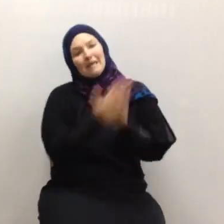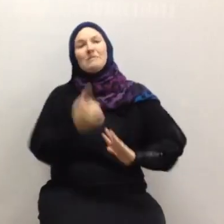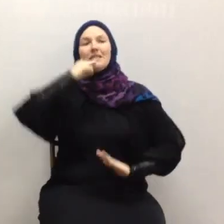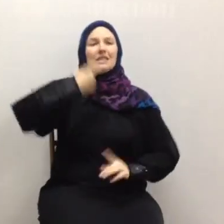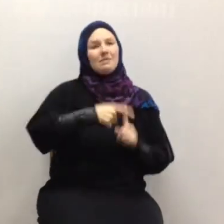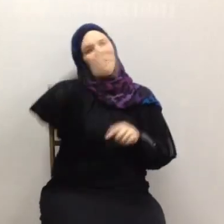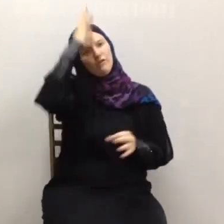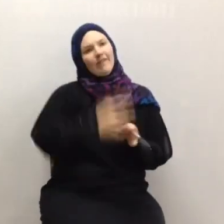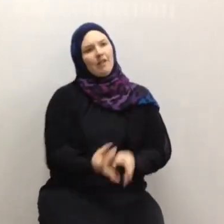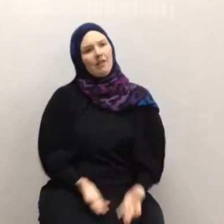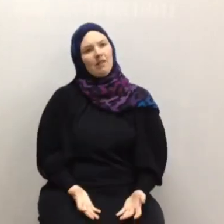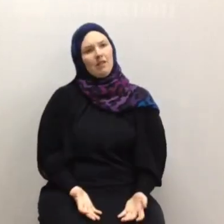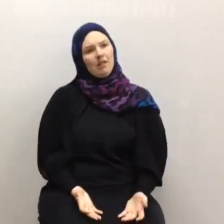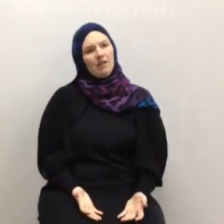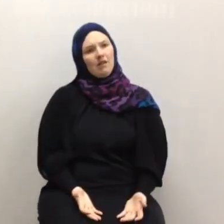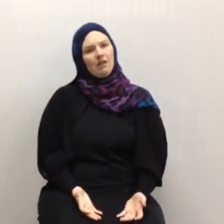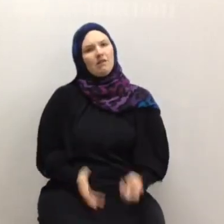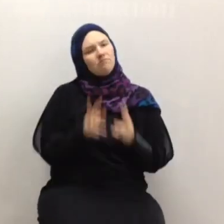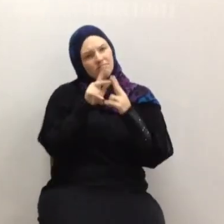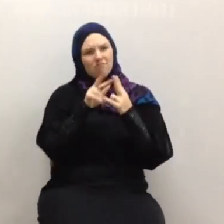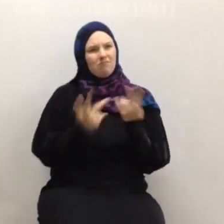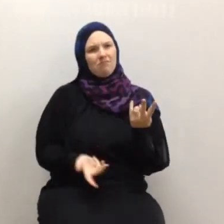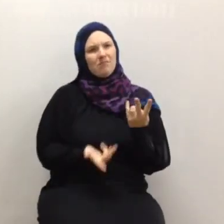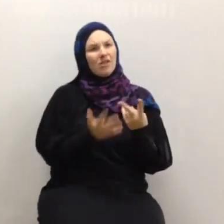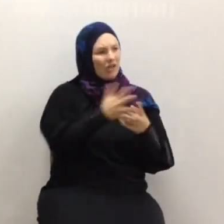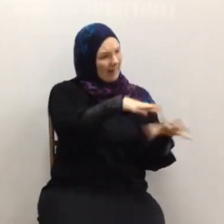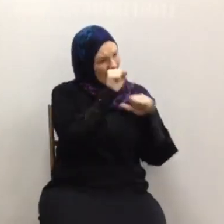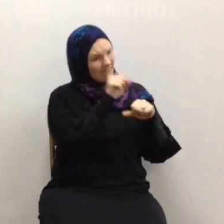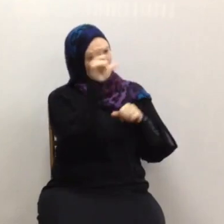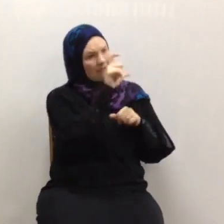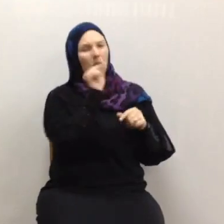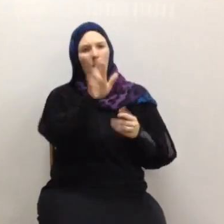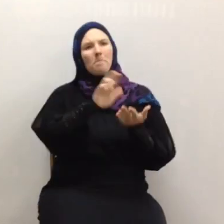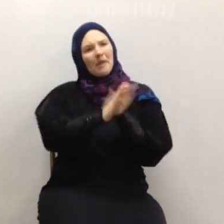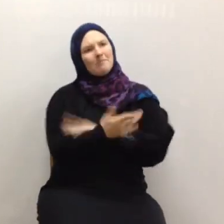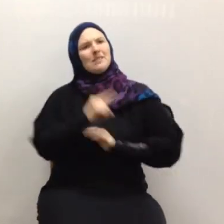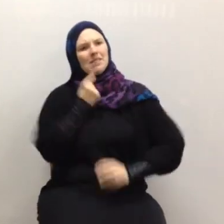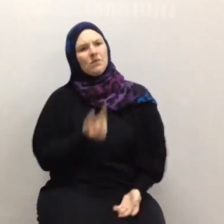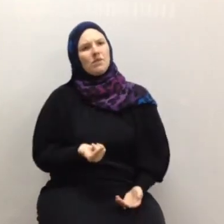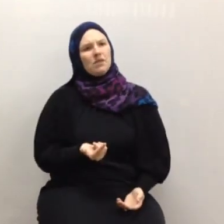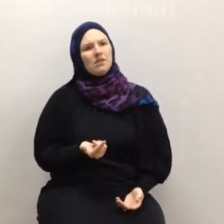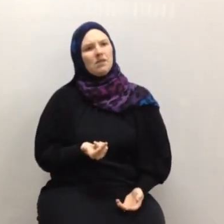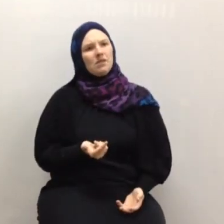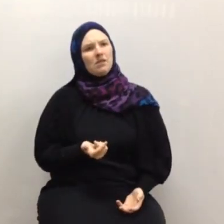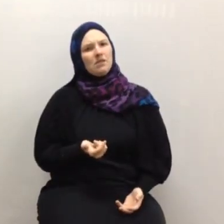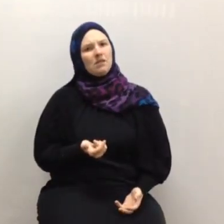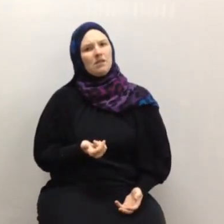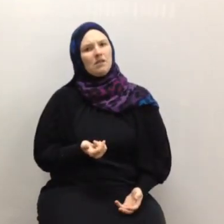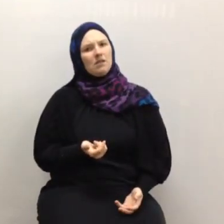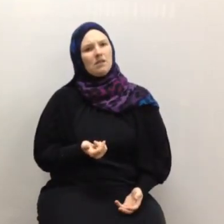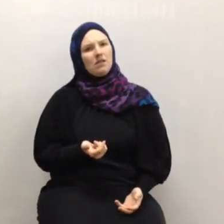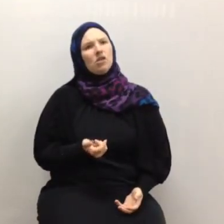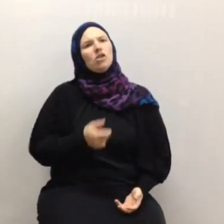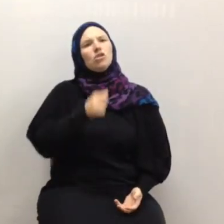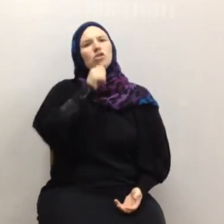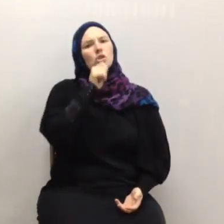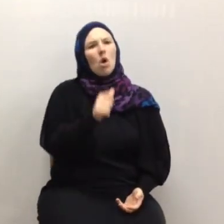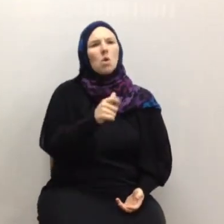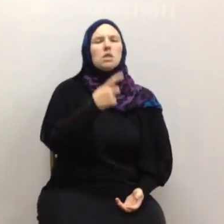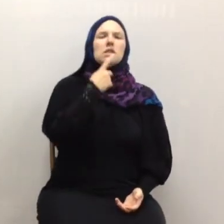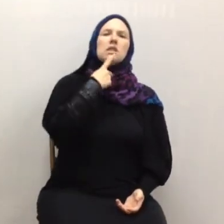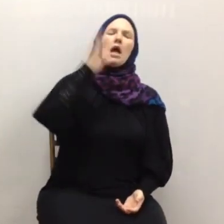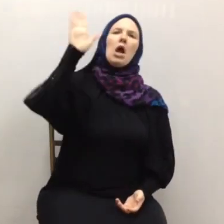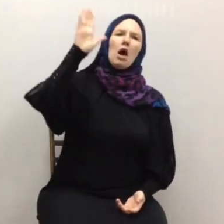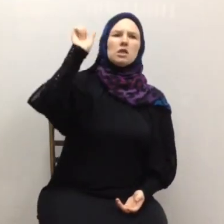seriously. But don't do the two. Don't claim that you are a Muslim, we are a